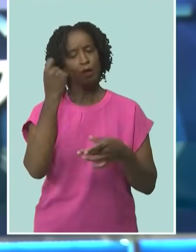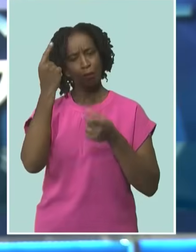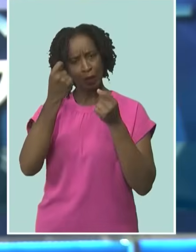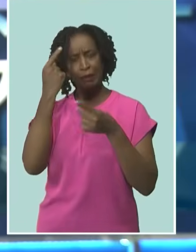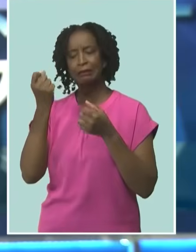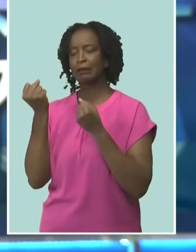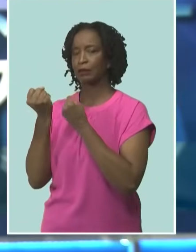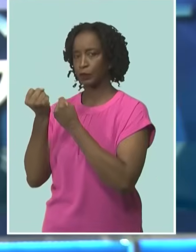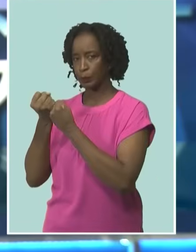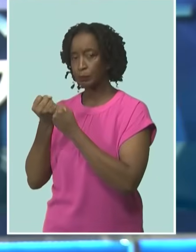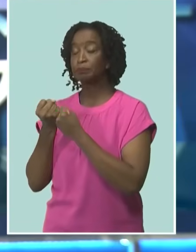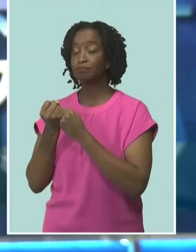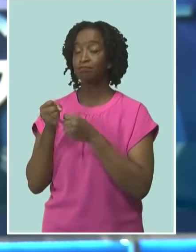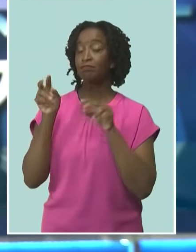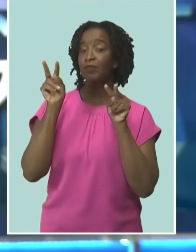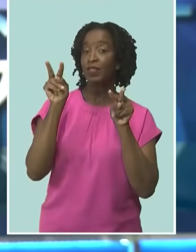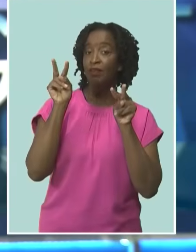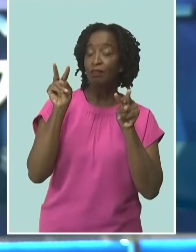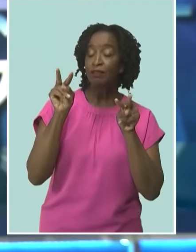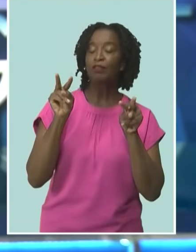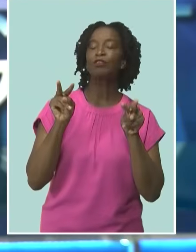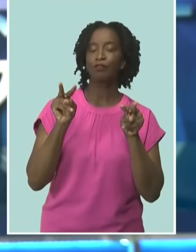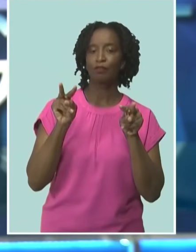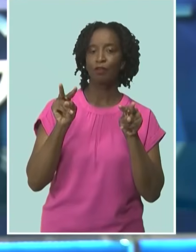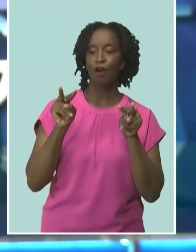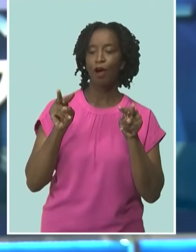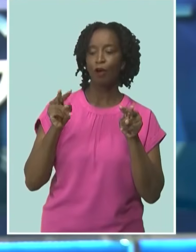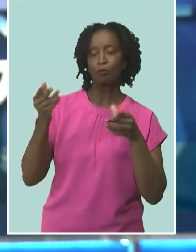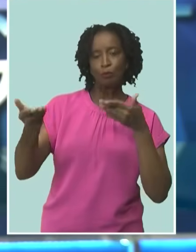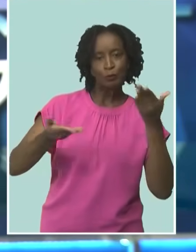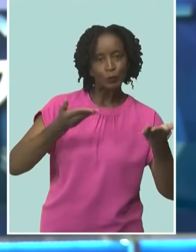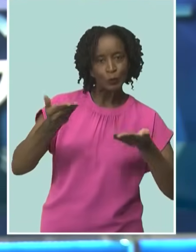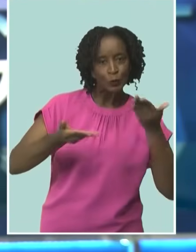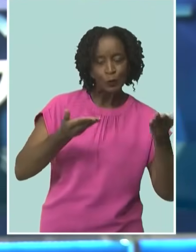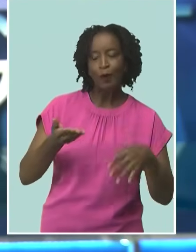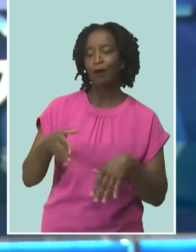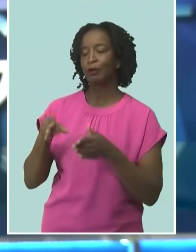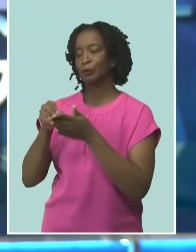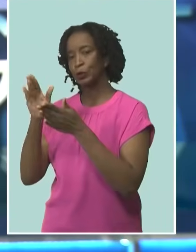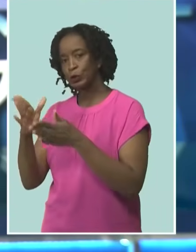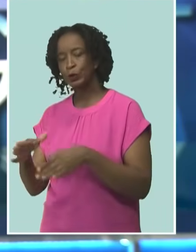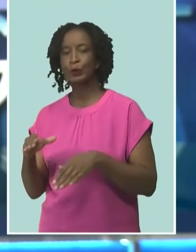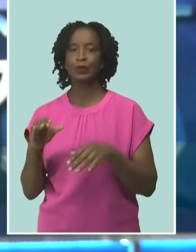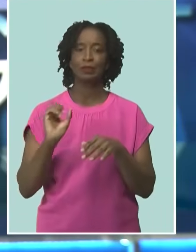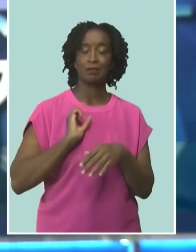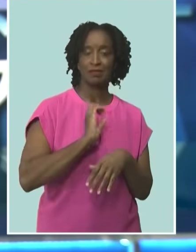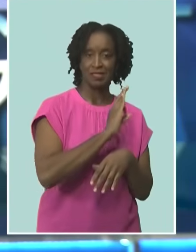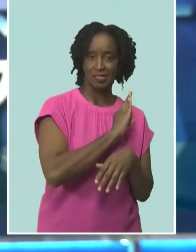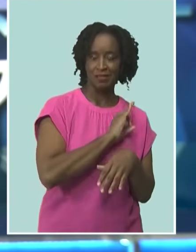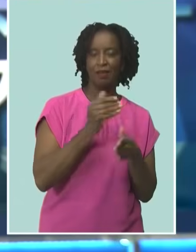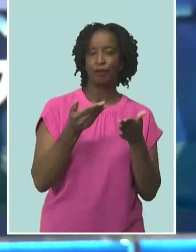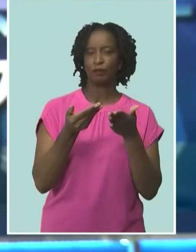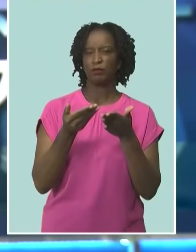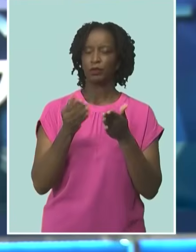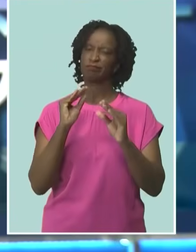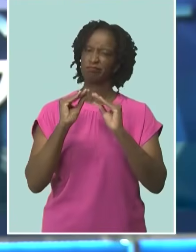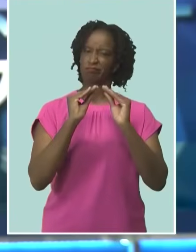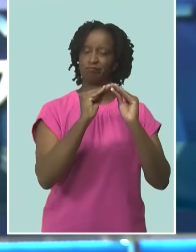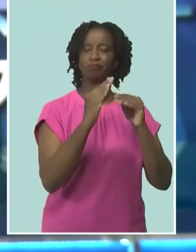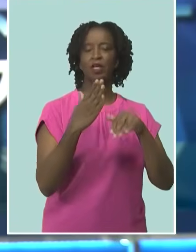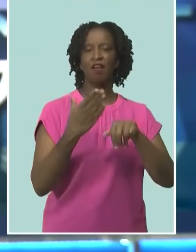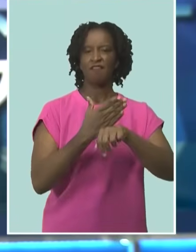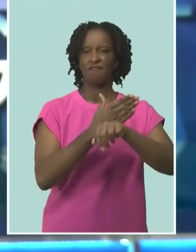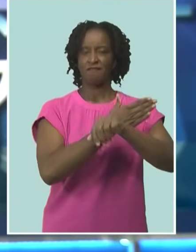to welcoming students and staff back to a revitalized Wesley Hall Junior facility in term 2 of the academic